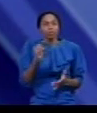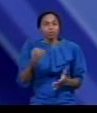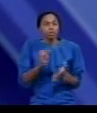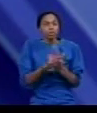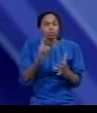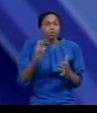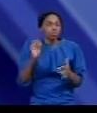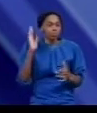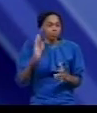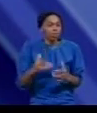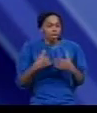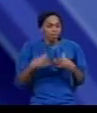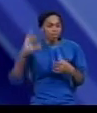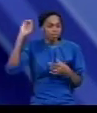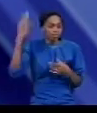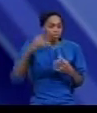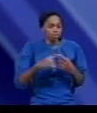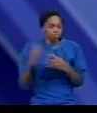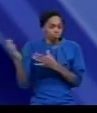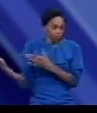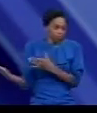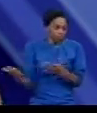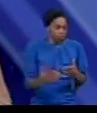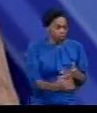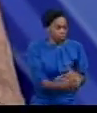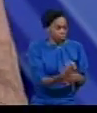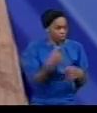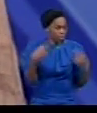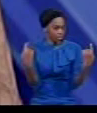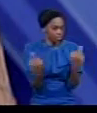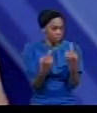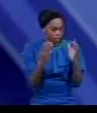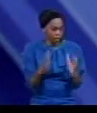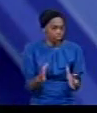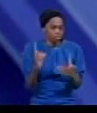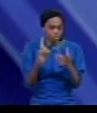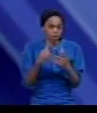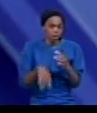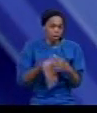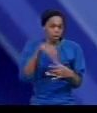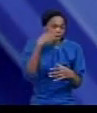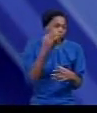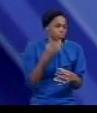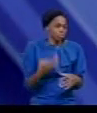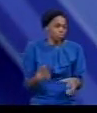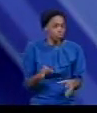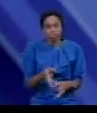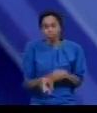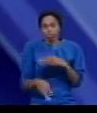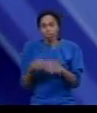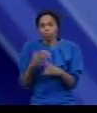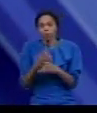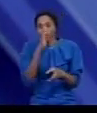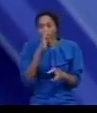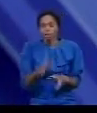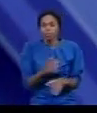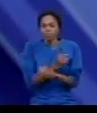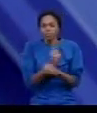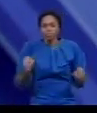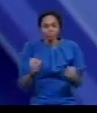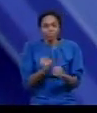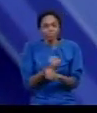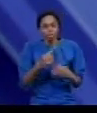of sinners out of Babylon. Be saved, be separated, be sanctified, be set apart for